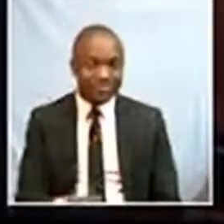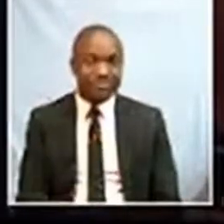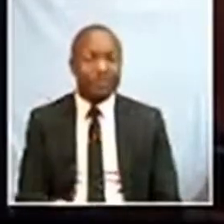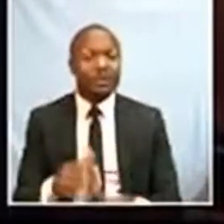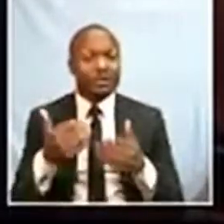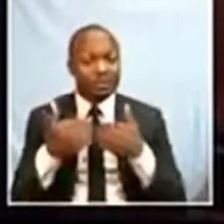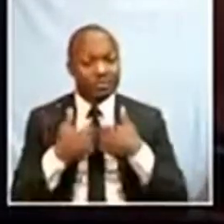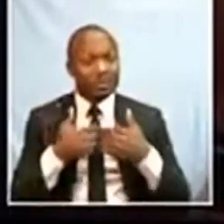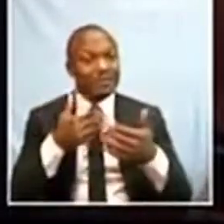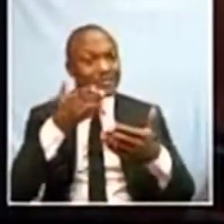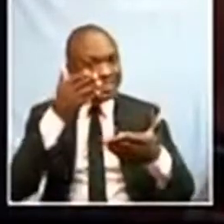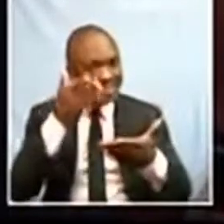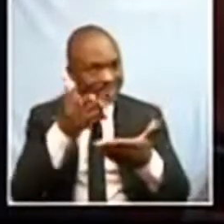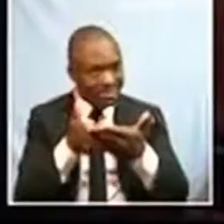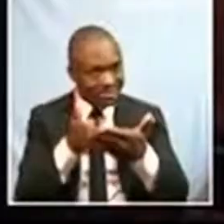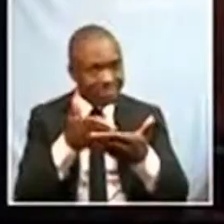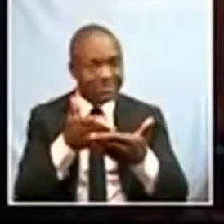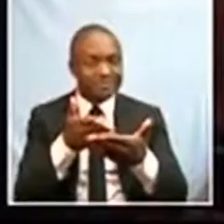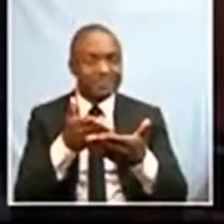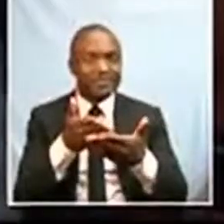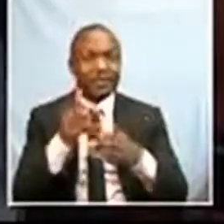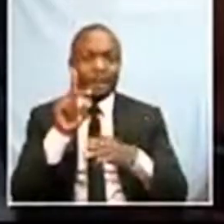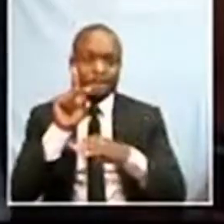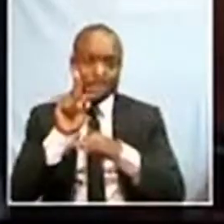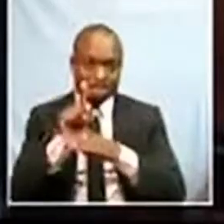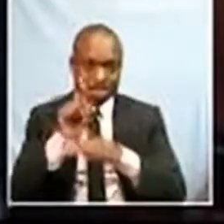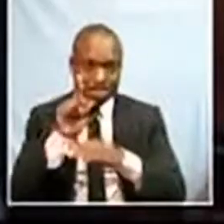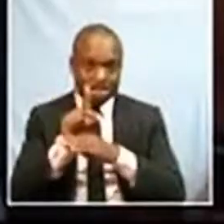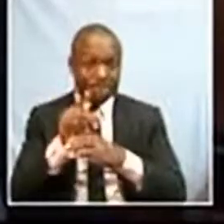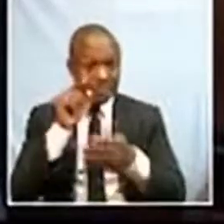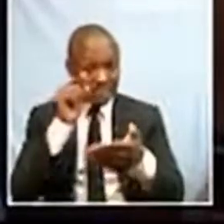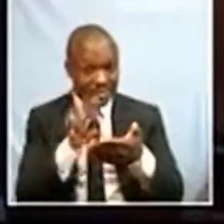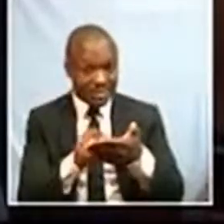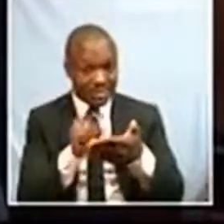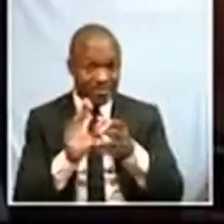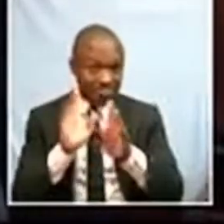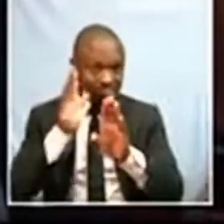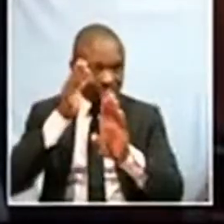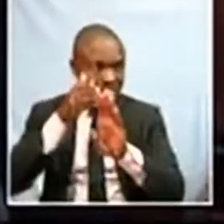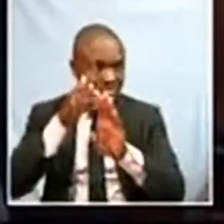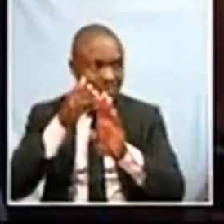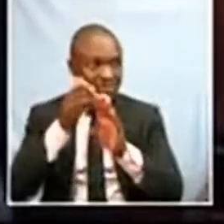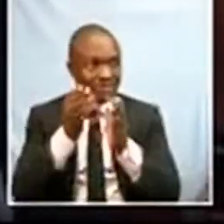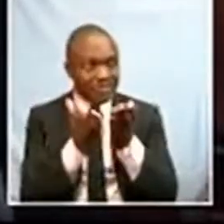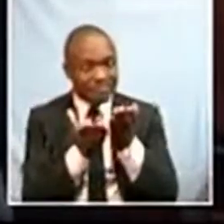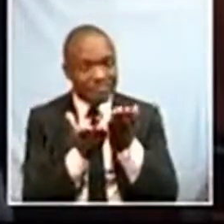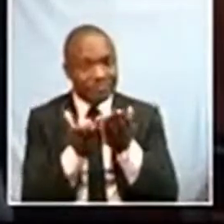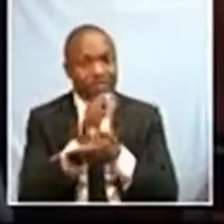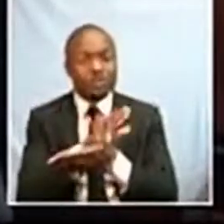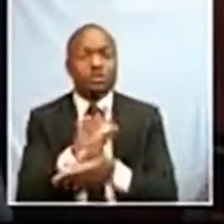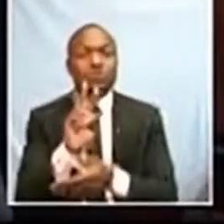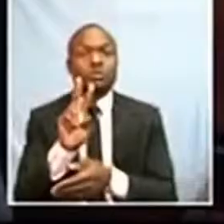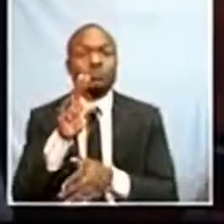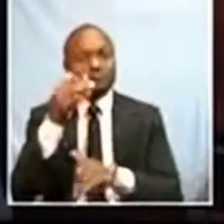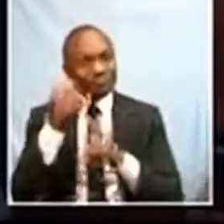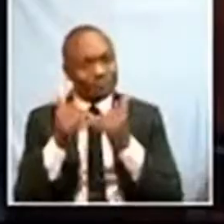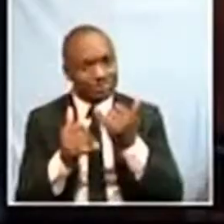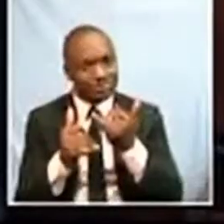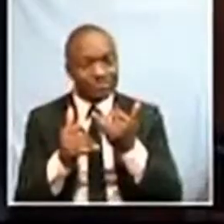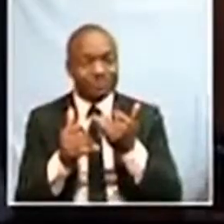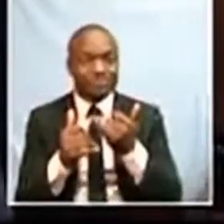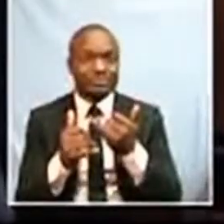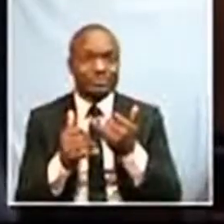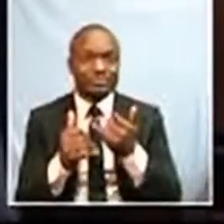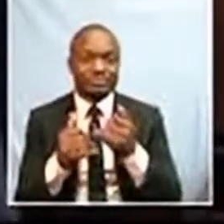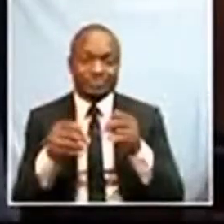have this project, this one in particular on page 2 finished. I should think that's